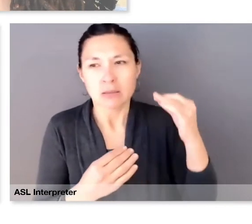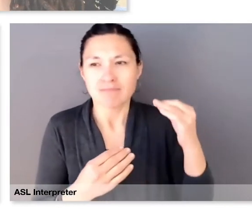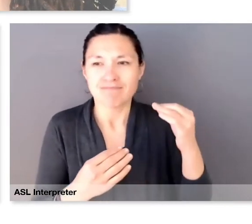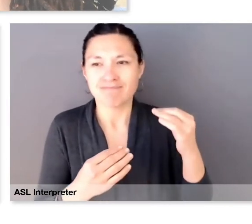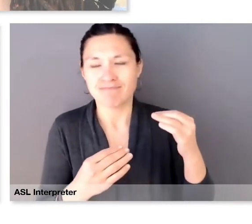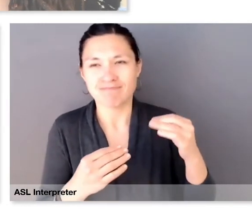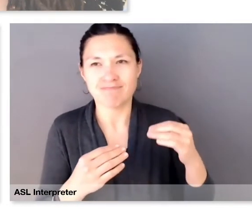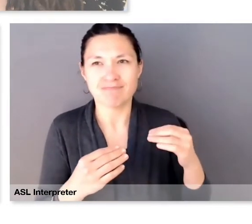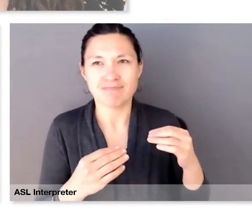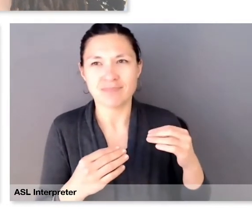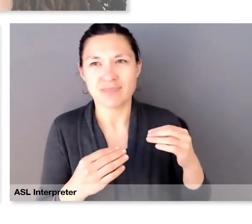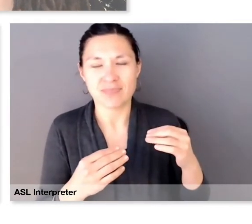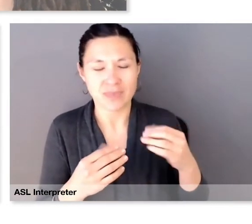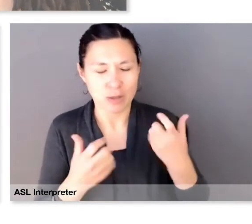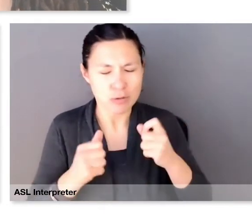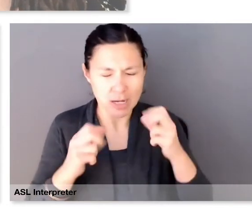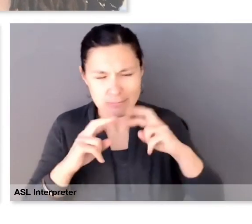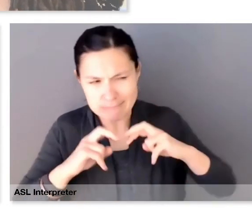get at what you're...